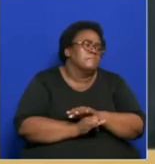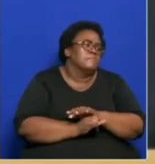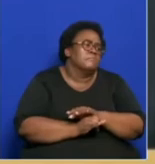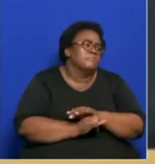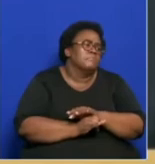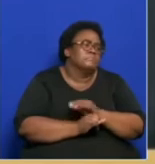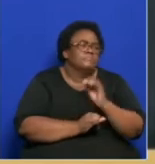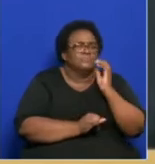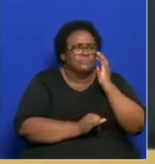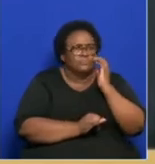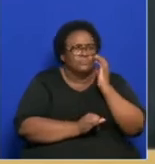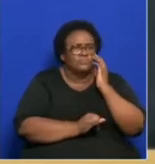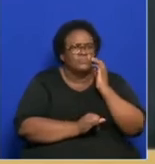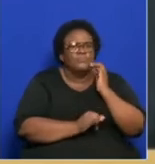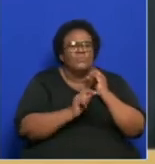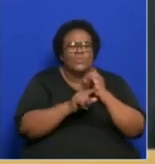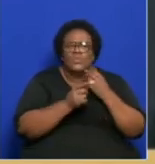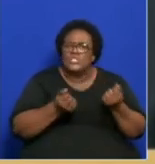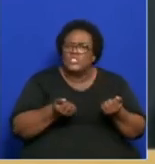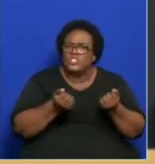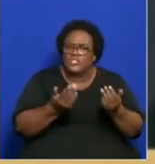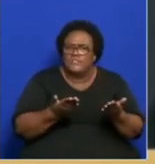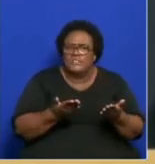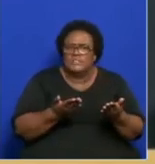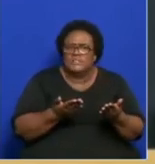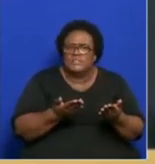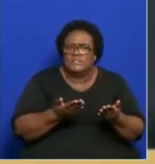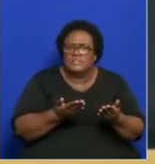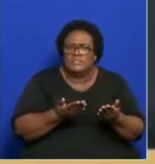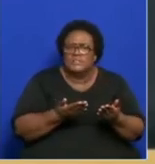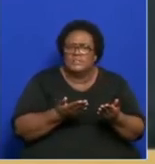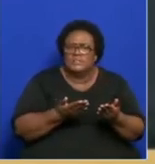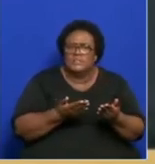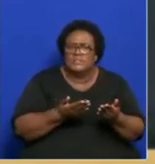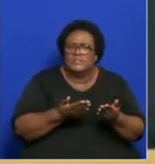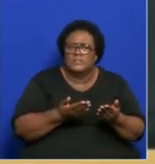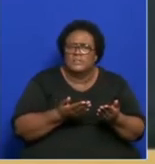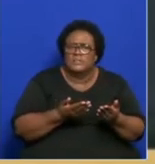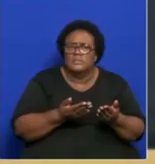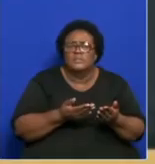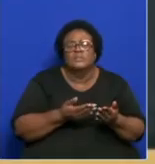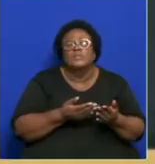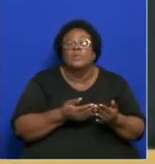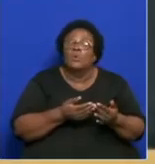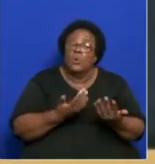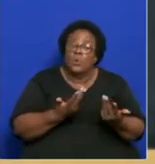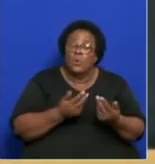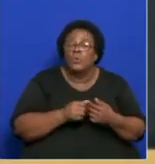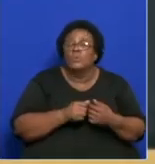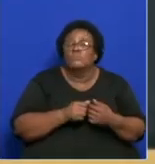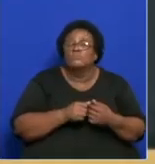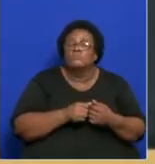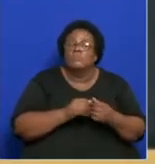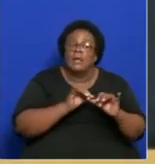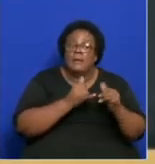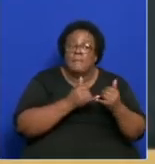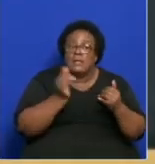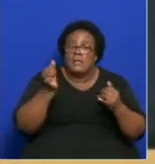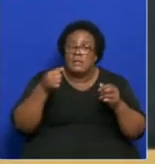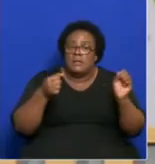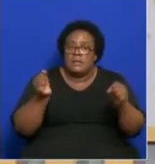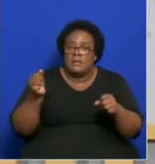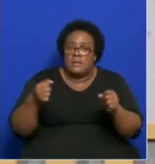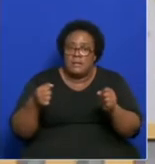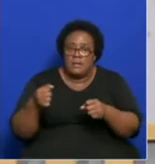the services were, or the deployment was done by somebody who, in